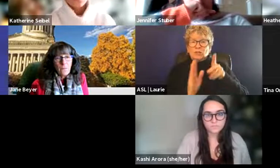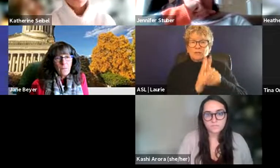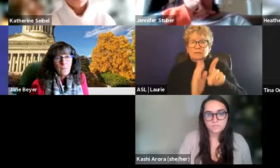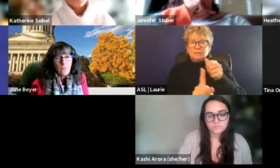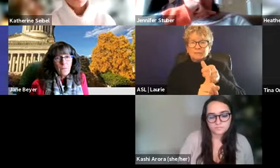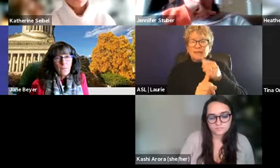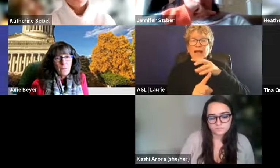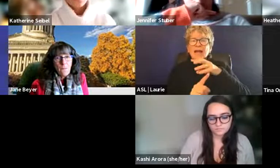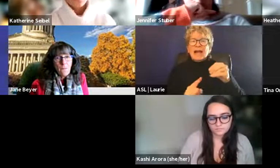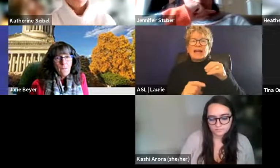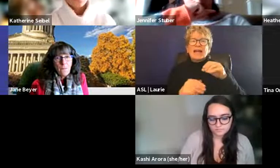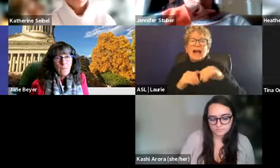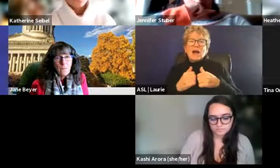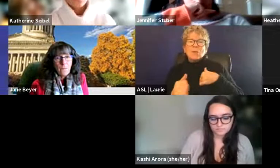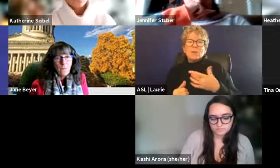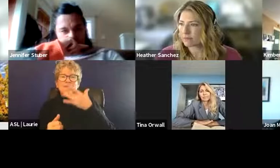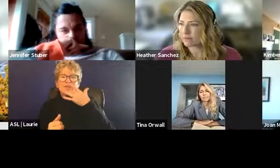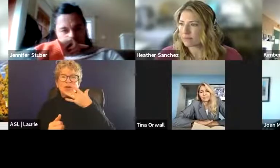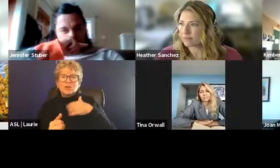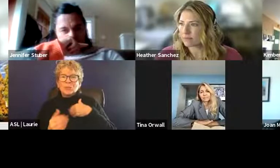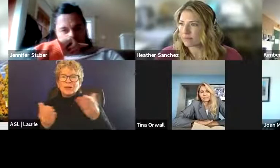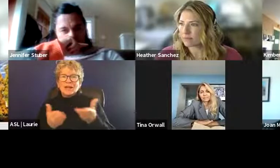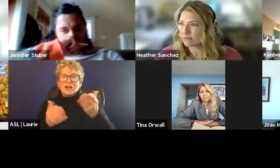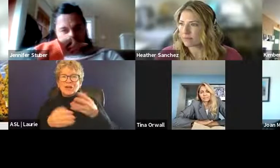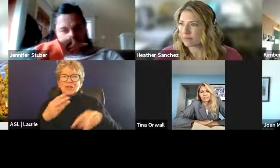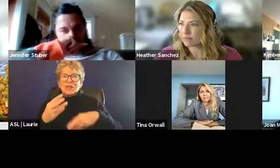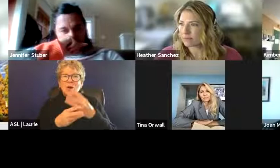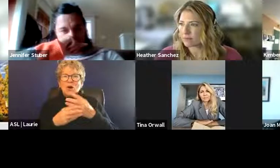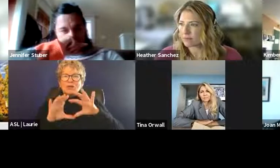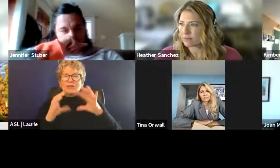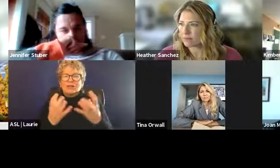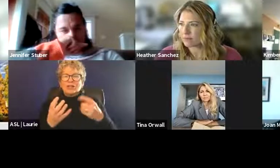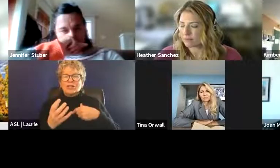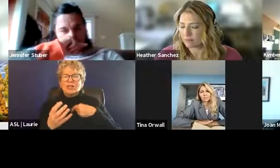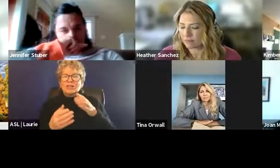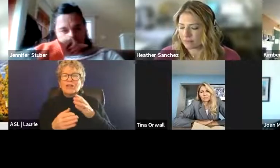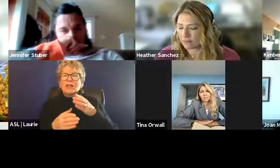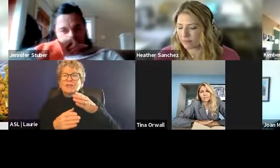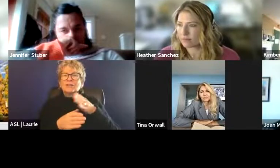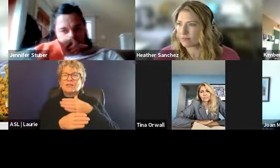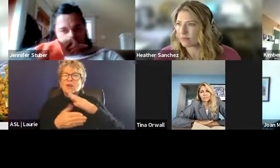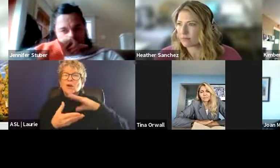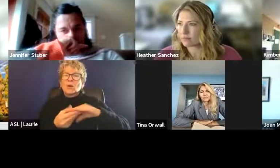to be in the world and share ourselves, Kathy will be sharing her story with her camera off.